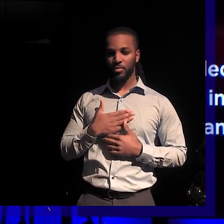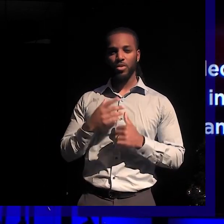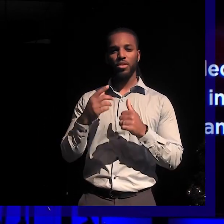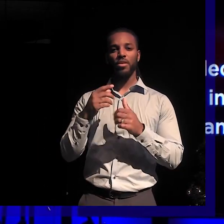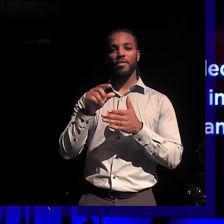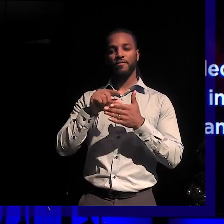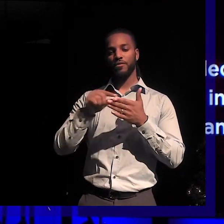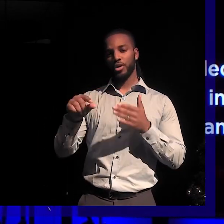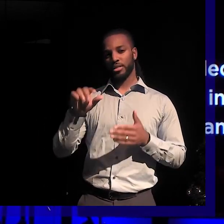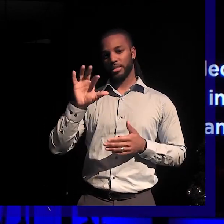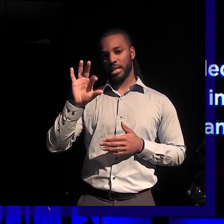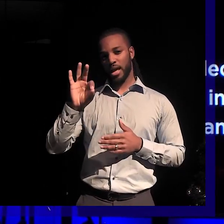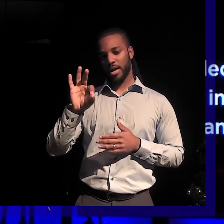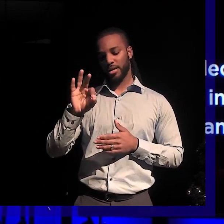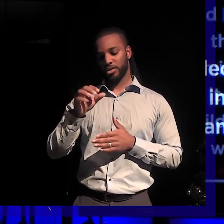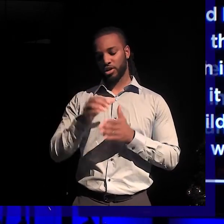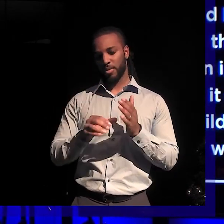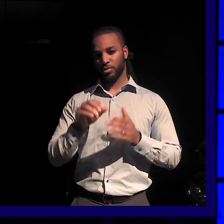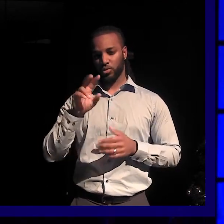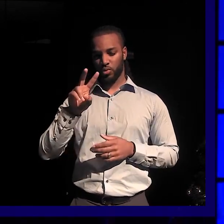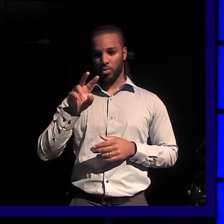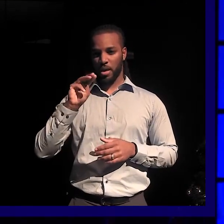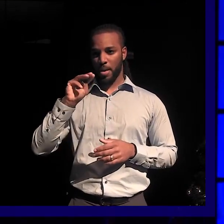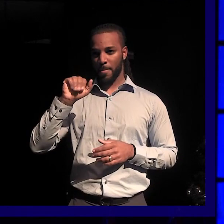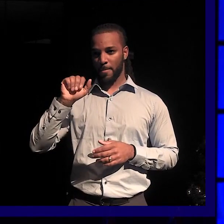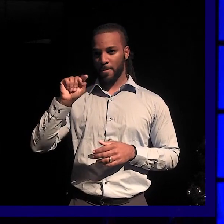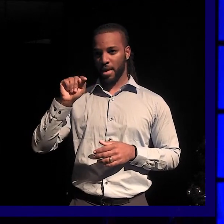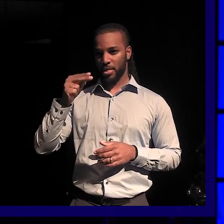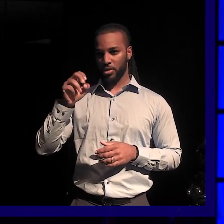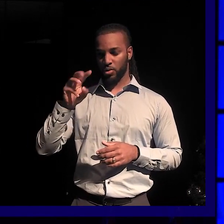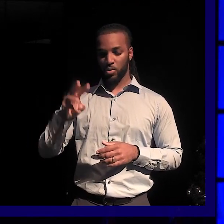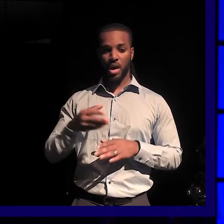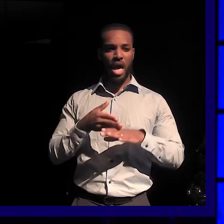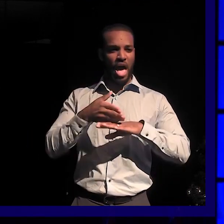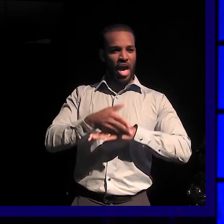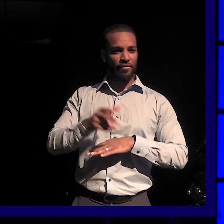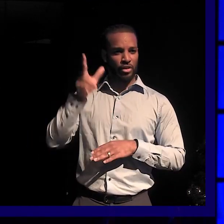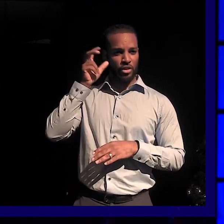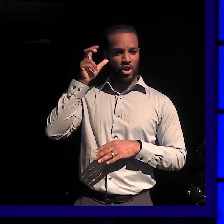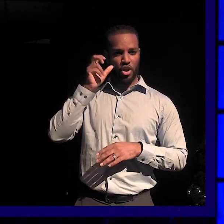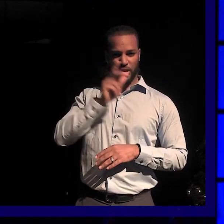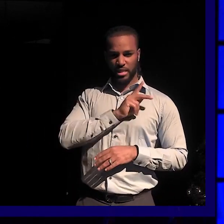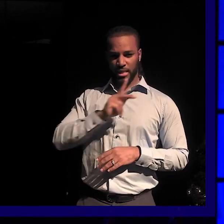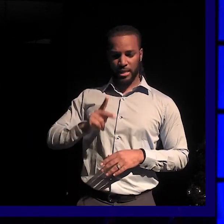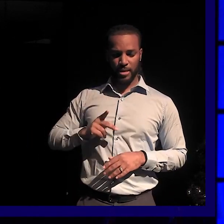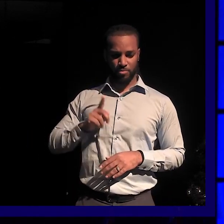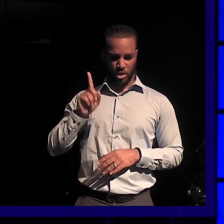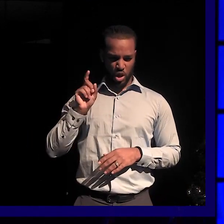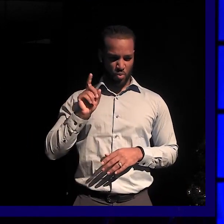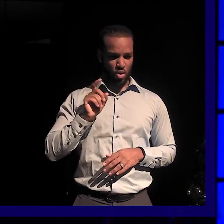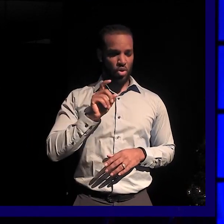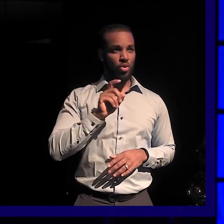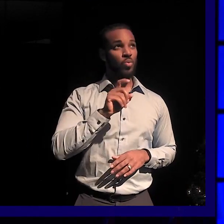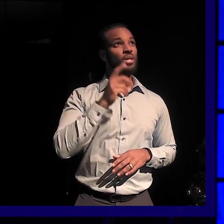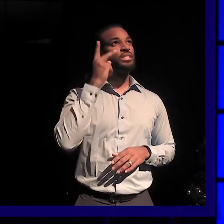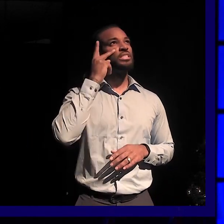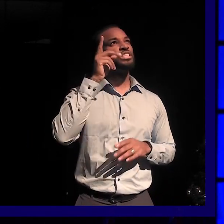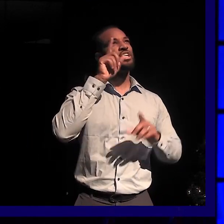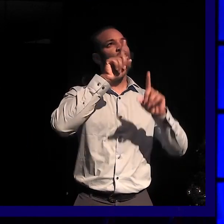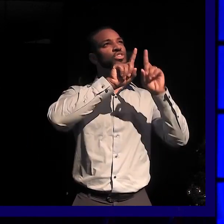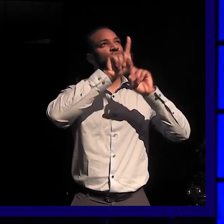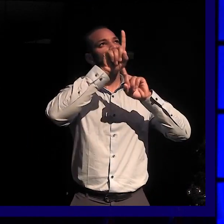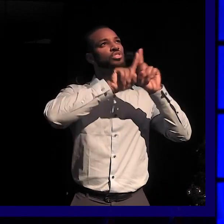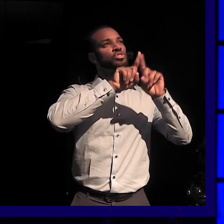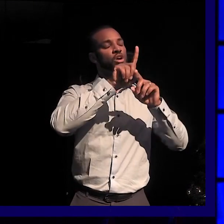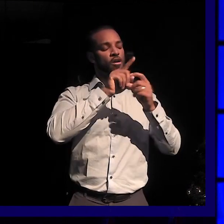Verse 9 of chapter 2 of Matthew. After they had heard the king, they went on their way, and the star they had seen in the east went ahead of